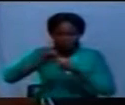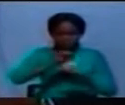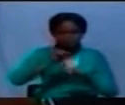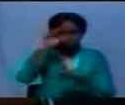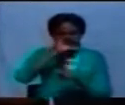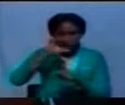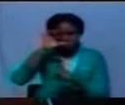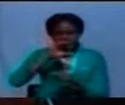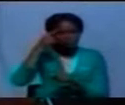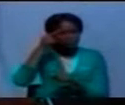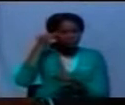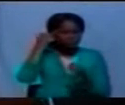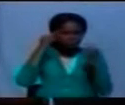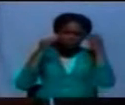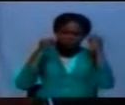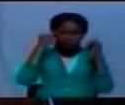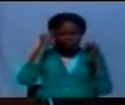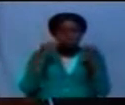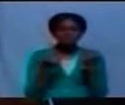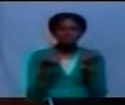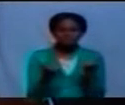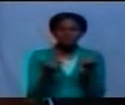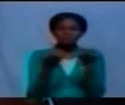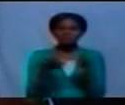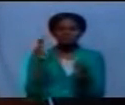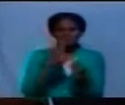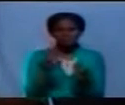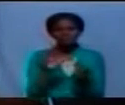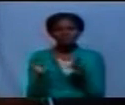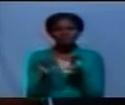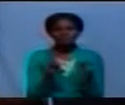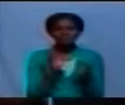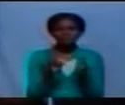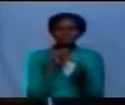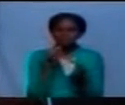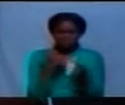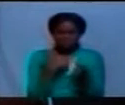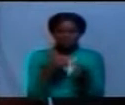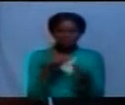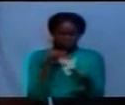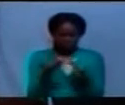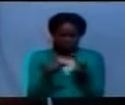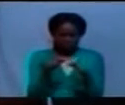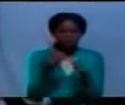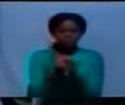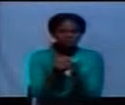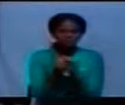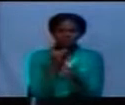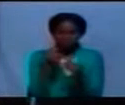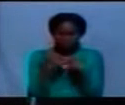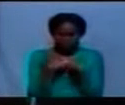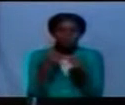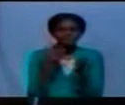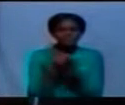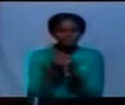a brilliant idea, I have a brilliant idea. This is what I want to do. If you don't have seed money, you don't have a bit of money you can